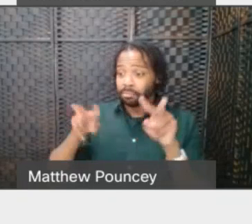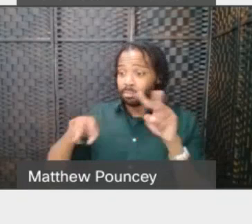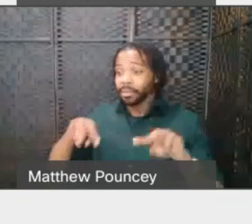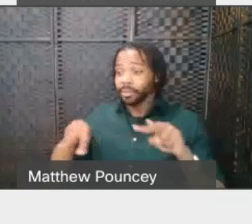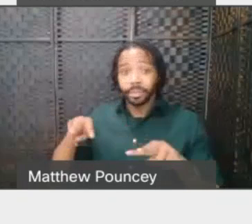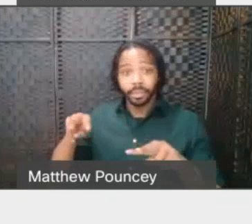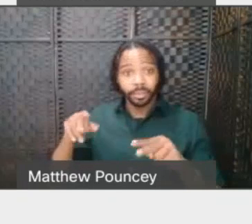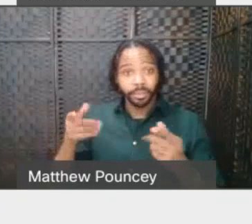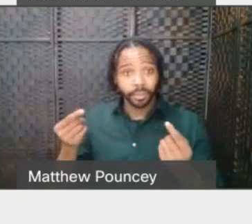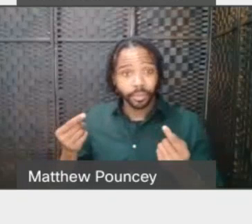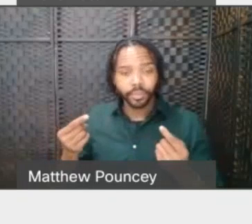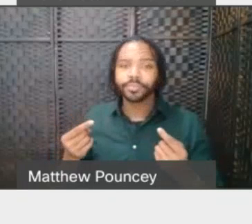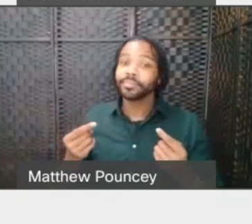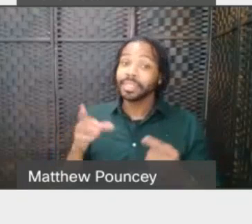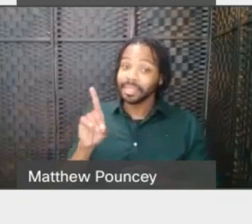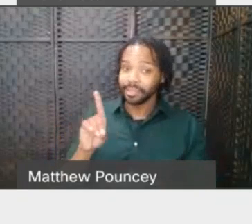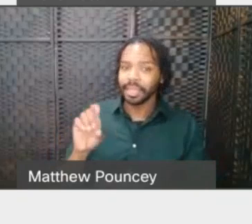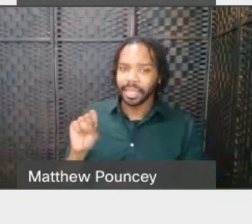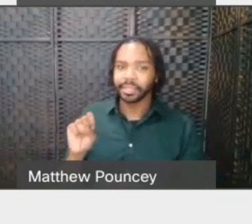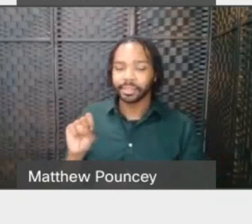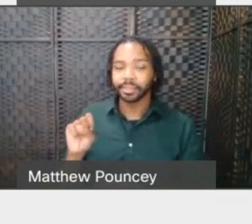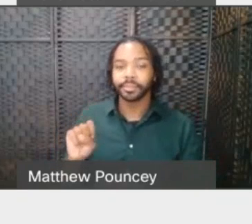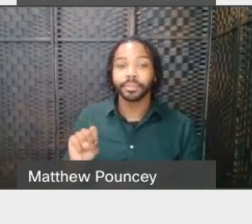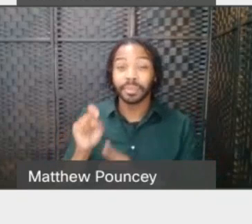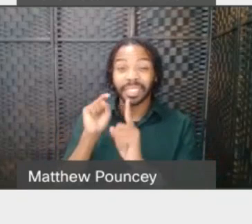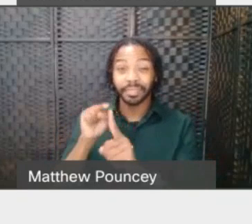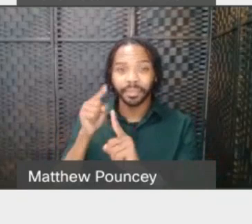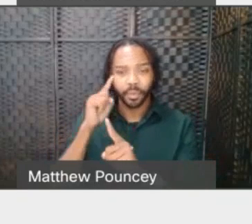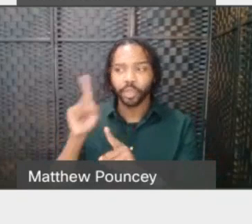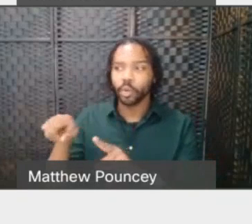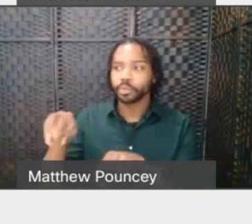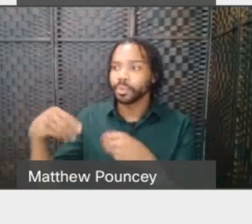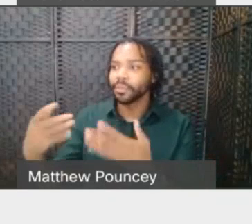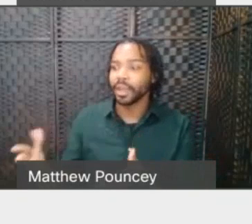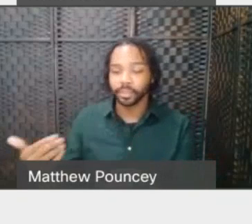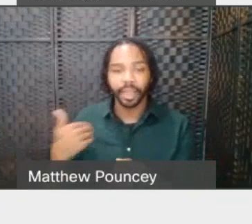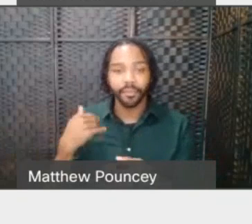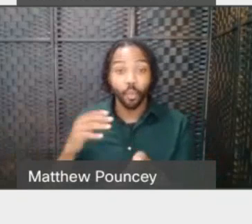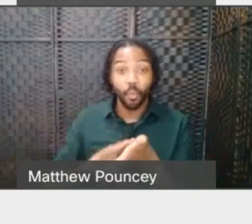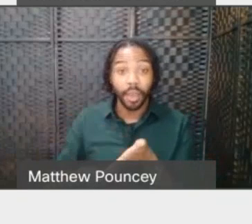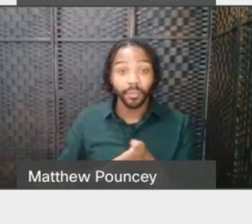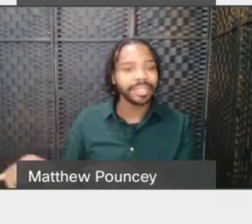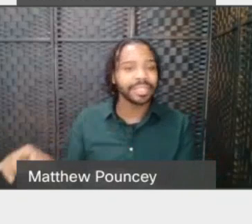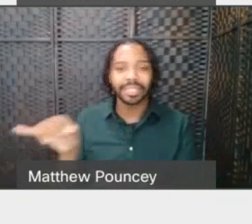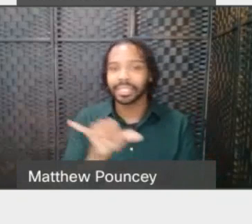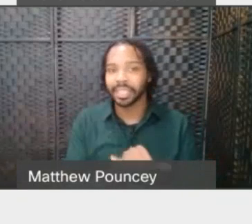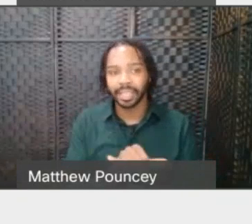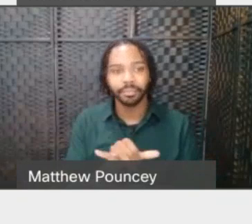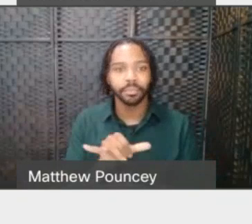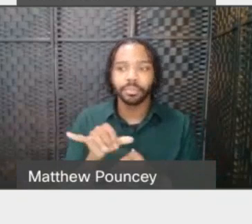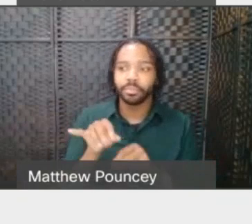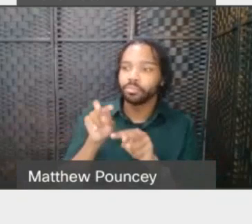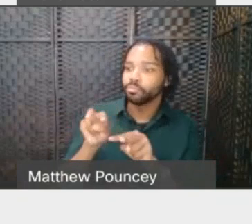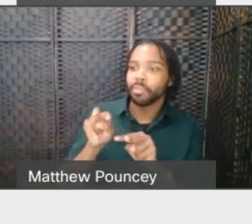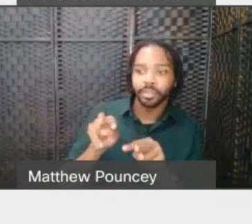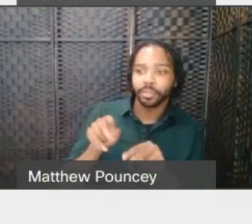that at DDS for waiver providers, the same way that we monitor qualifications that are